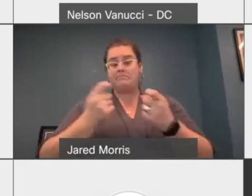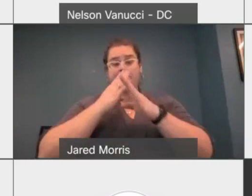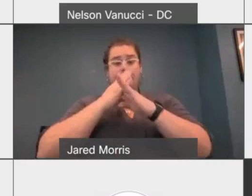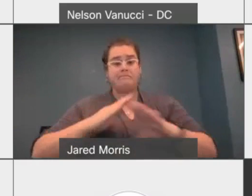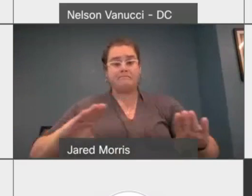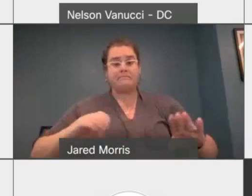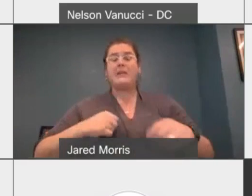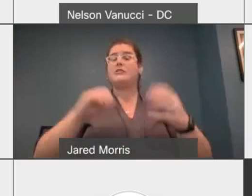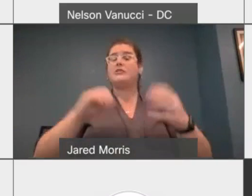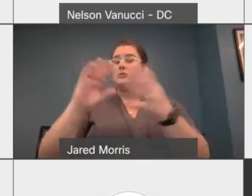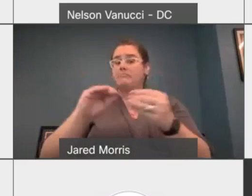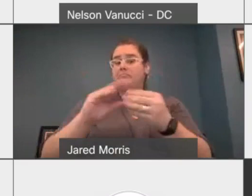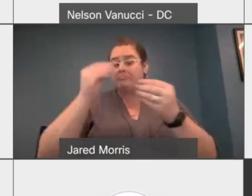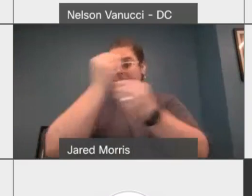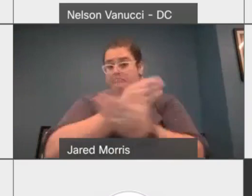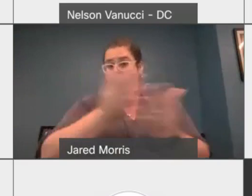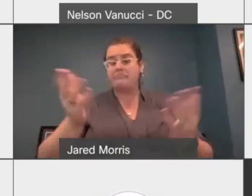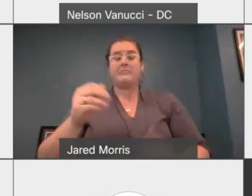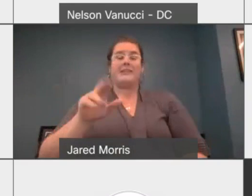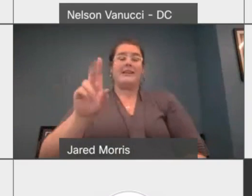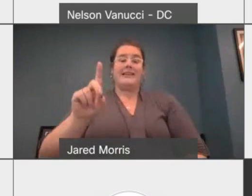our staff at DDA have